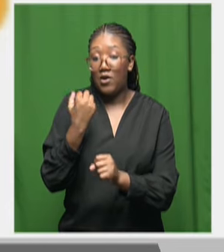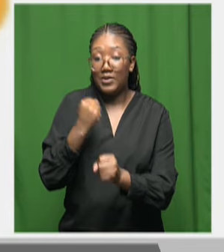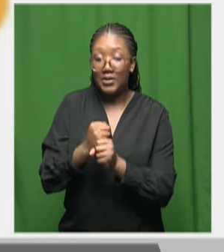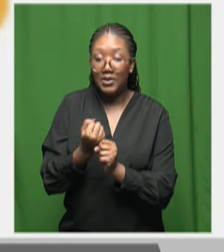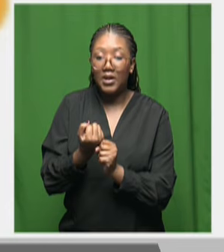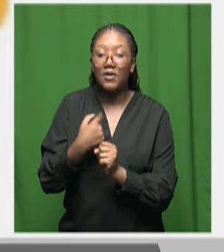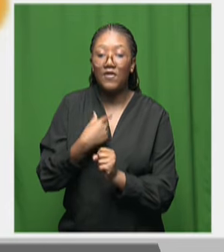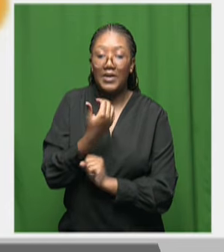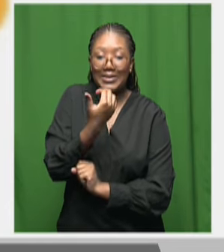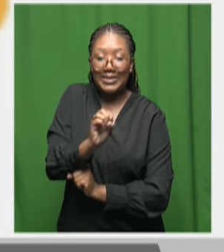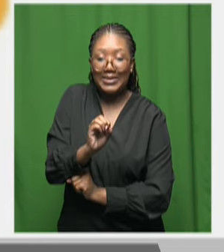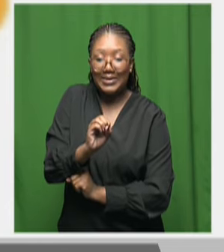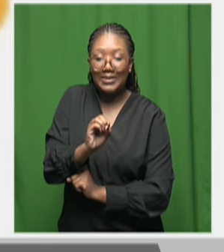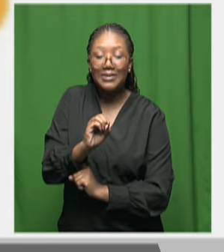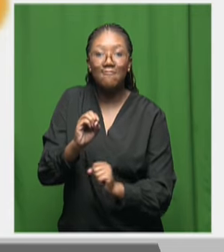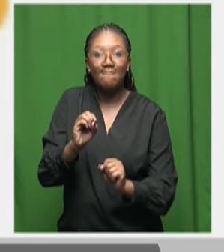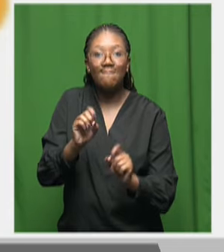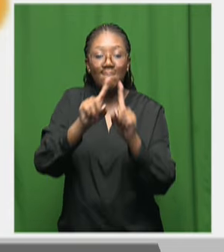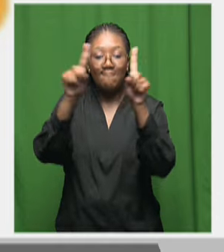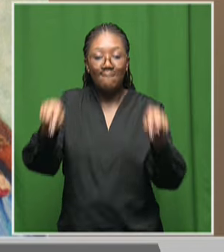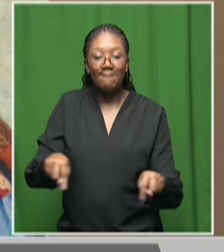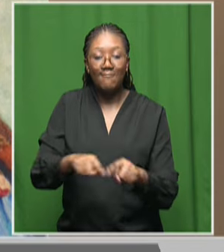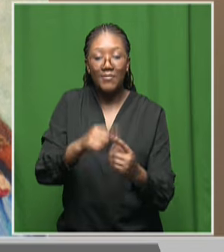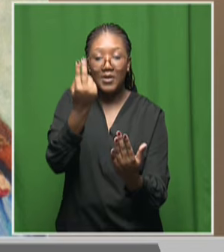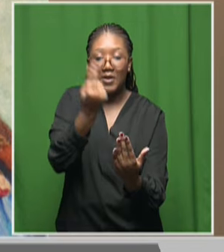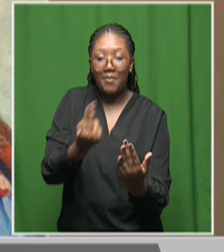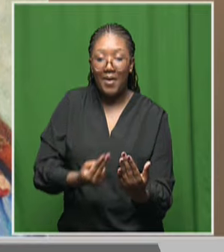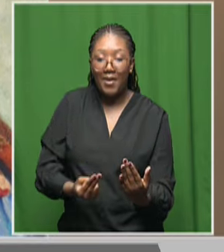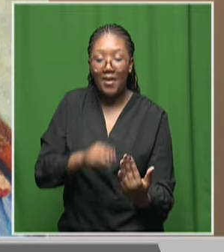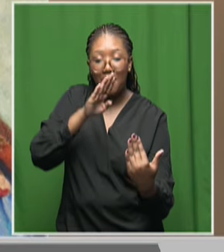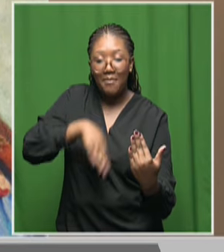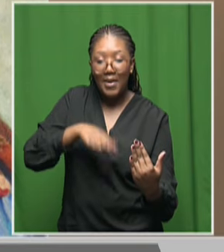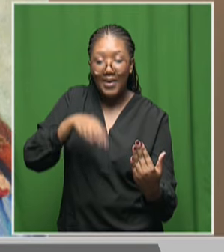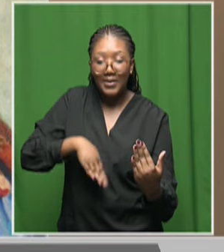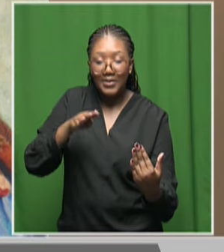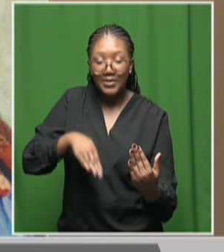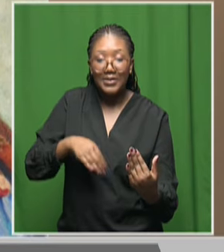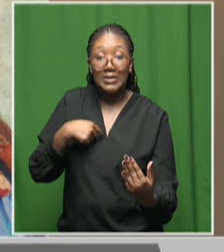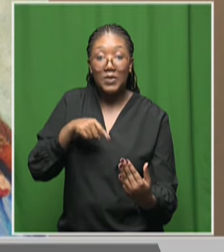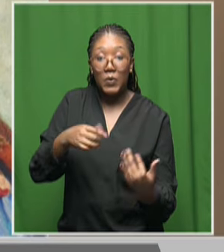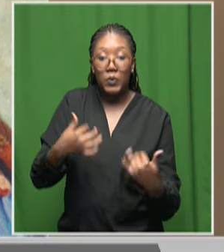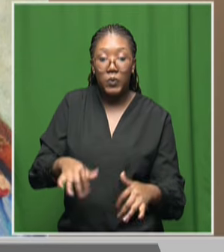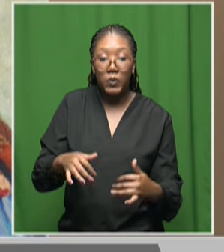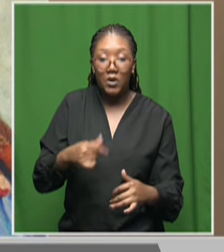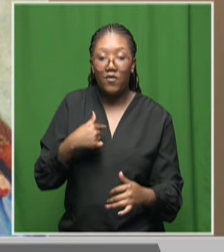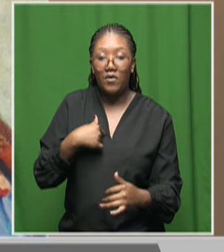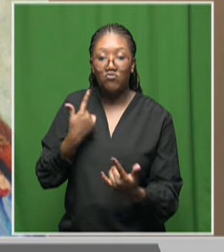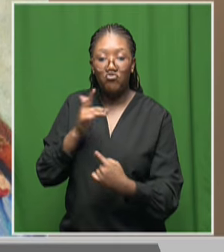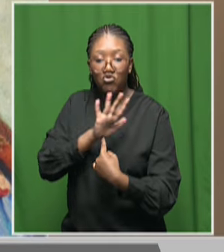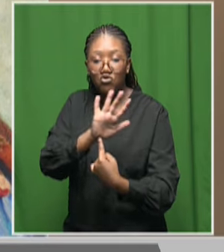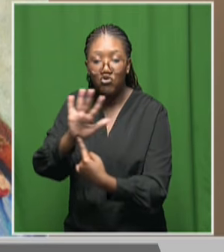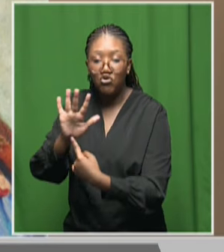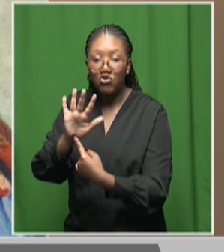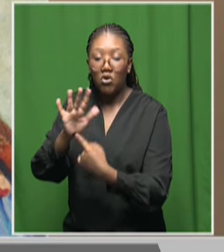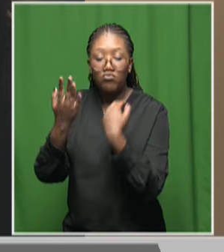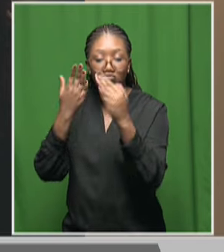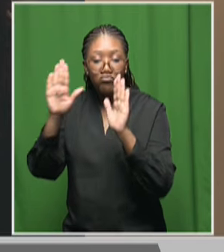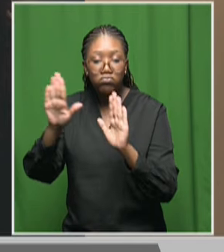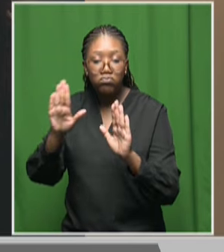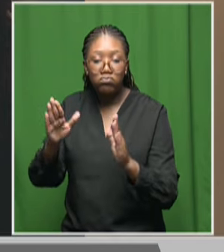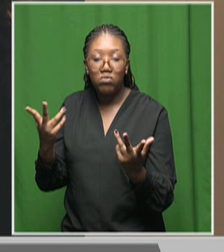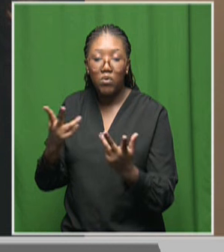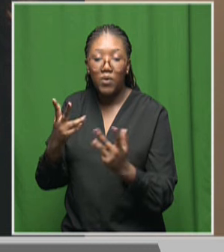100. And the other 60 is usually in the time when we have the 40 here. It's also shown in Cape Town at another venue. So